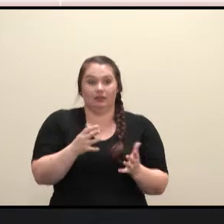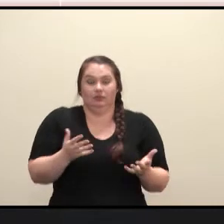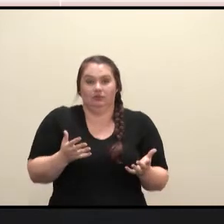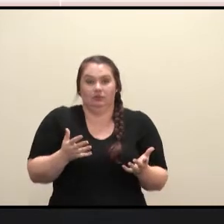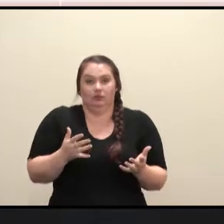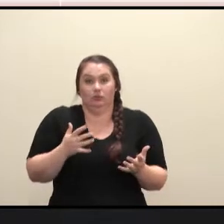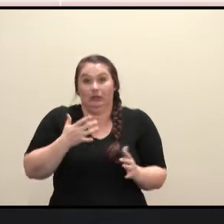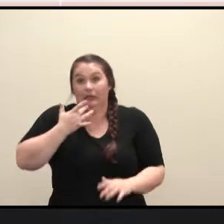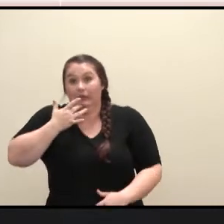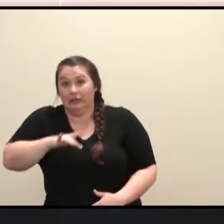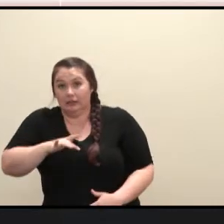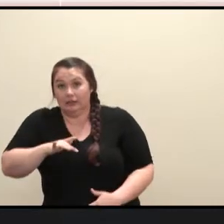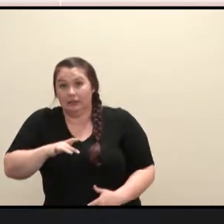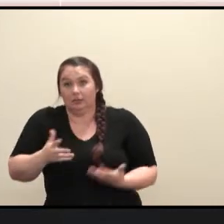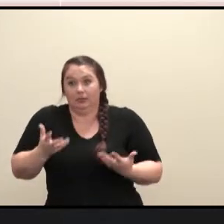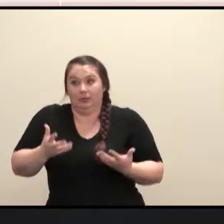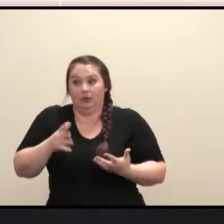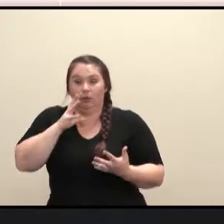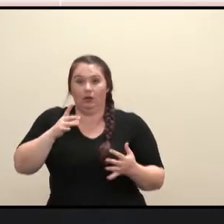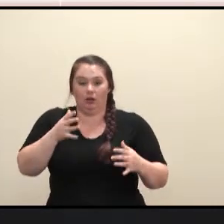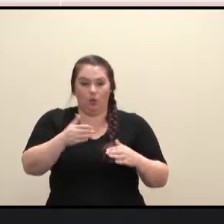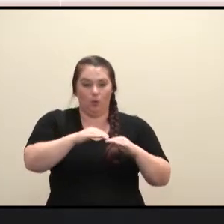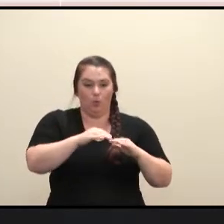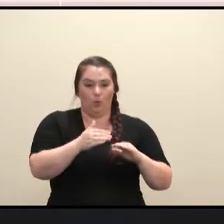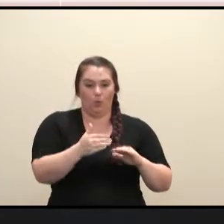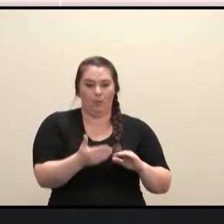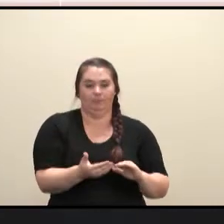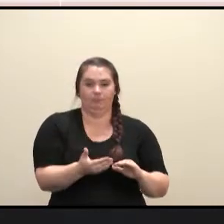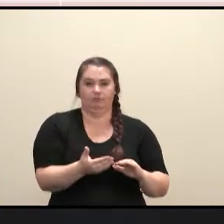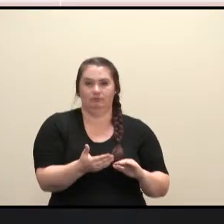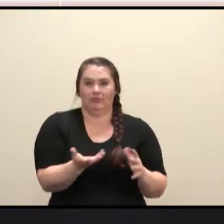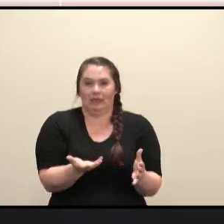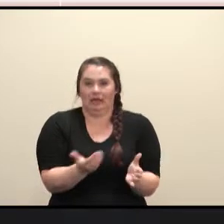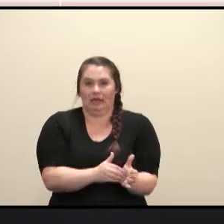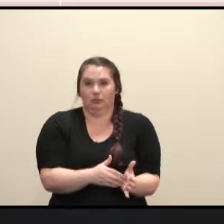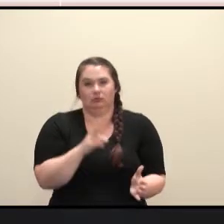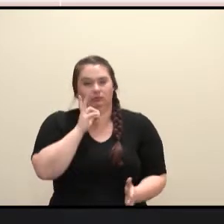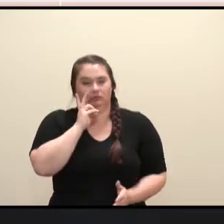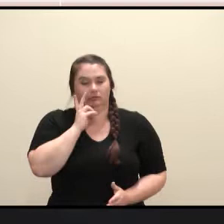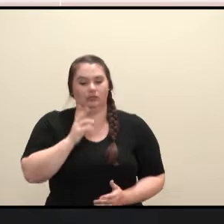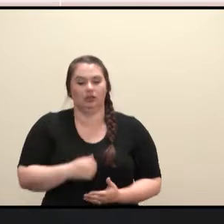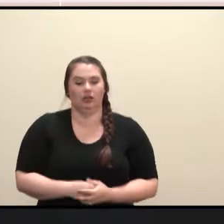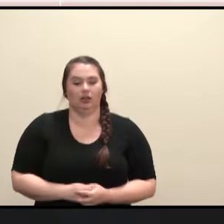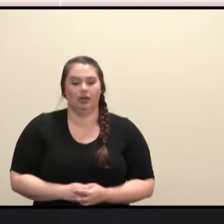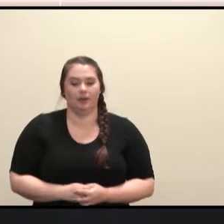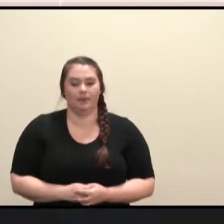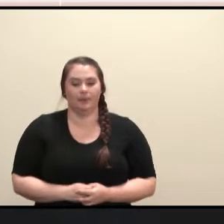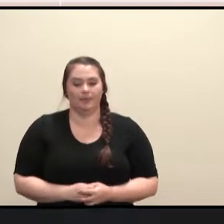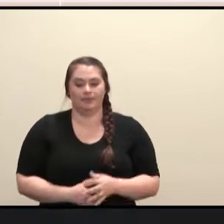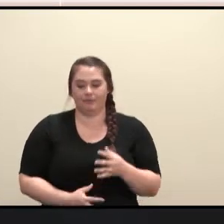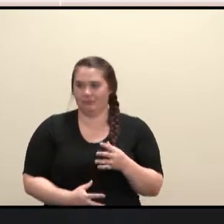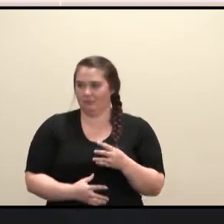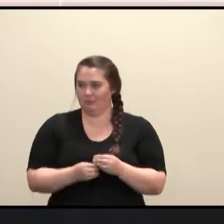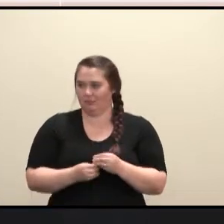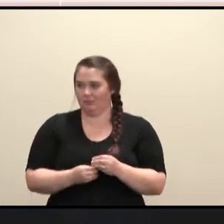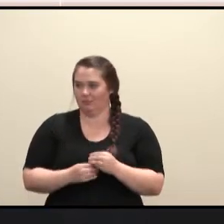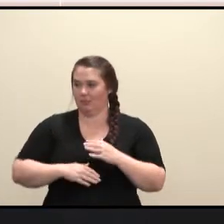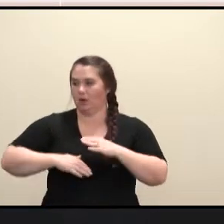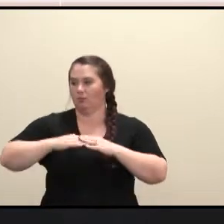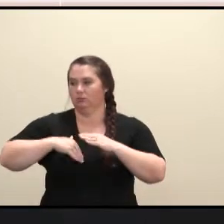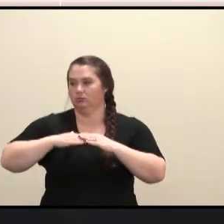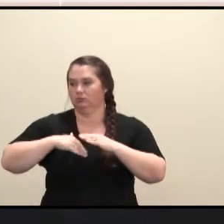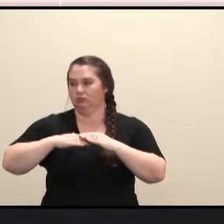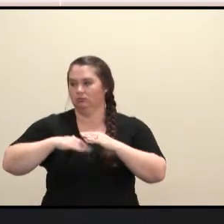if we're more, we compress again. They did put a floor in there. That floor is, as you see in that